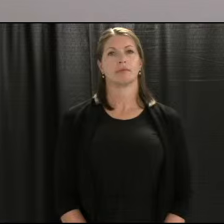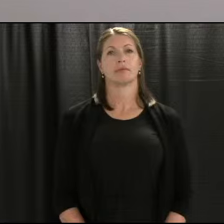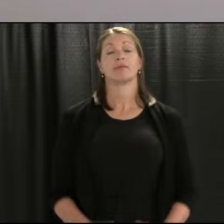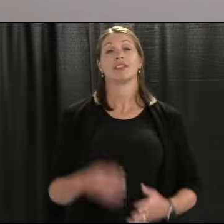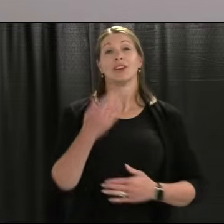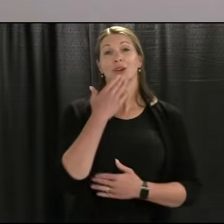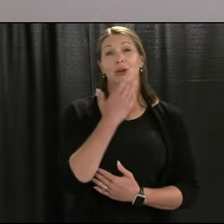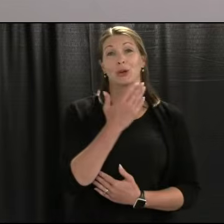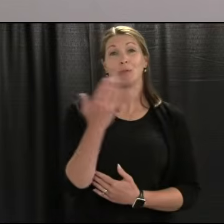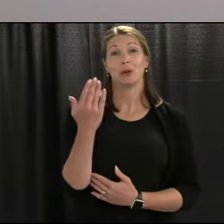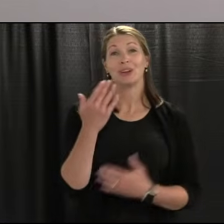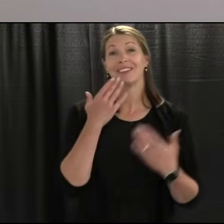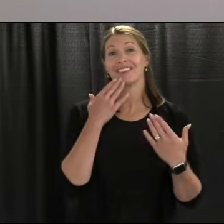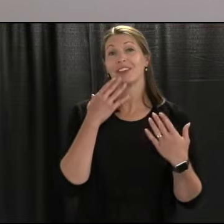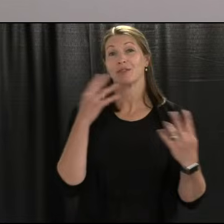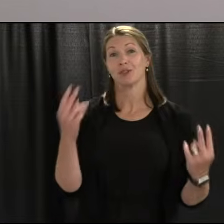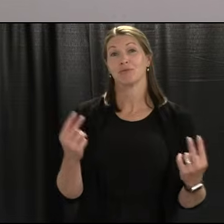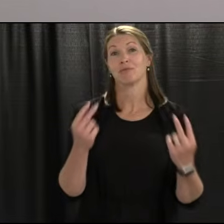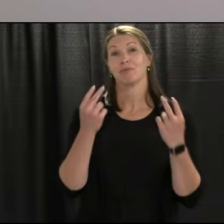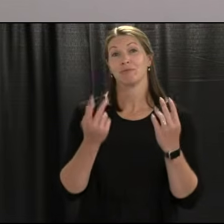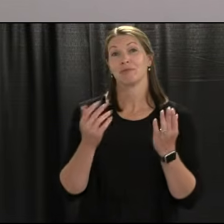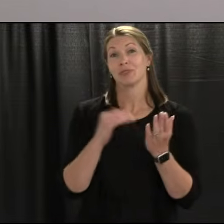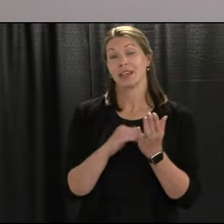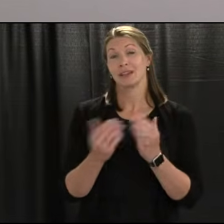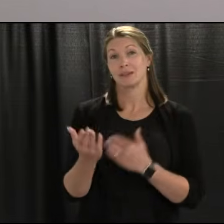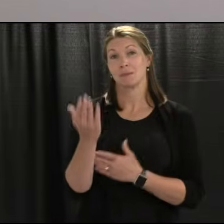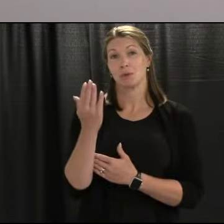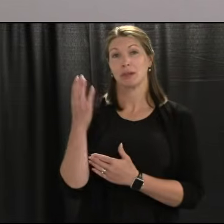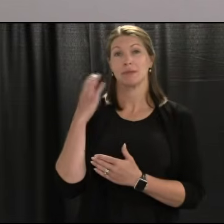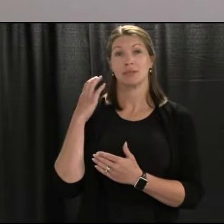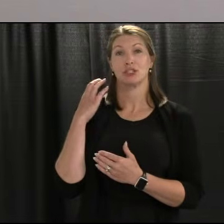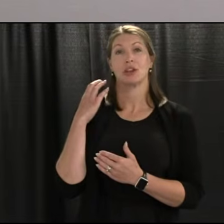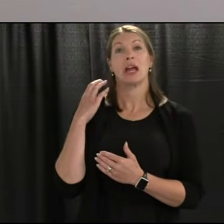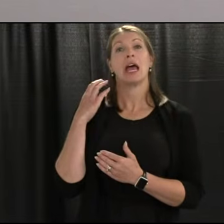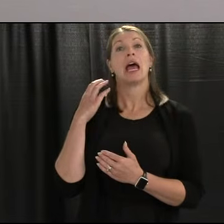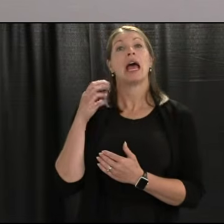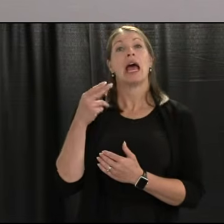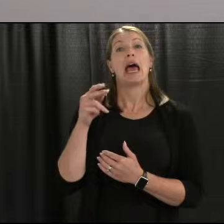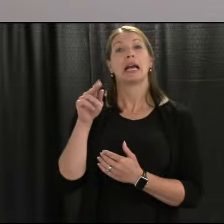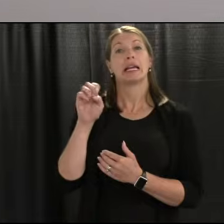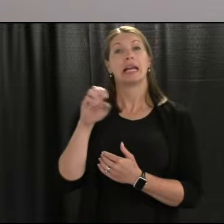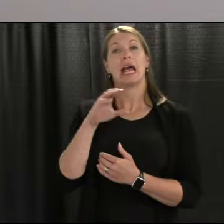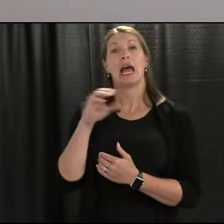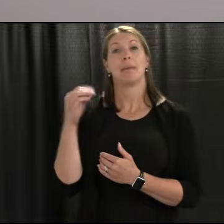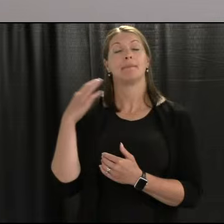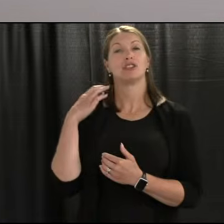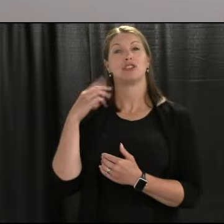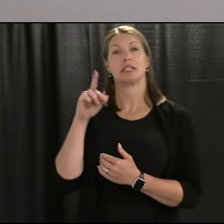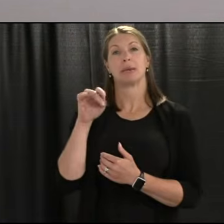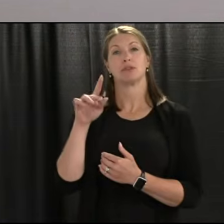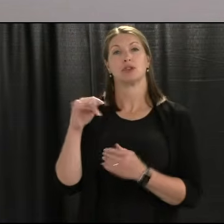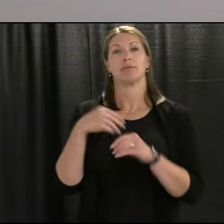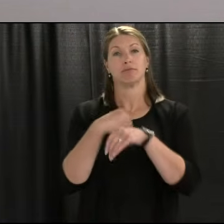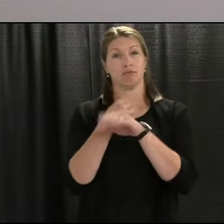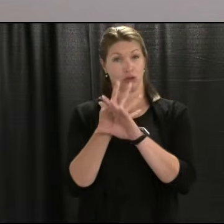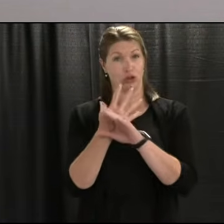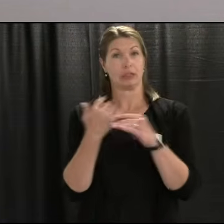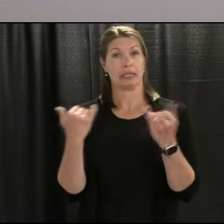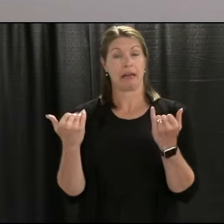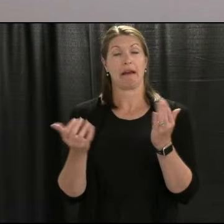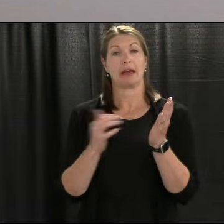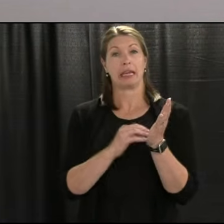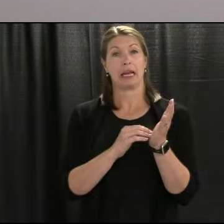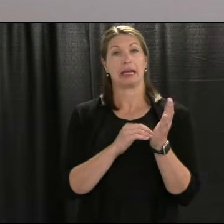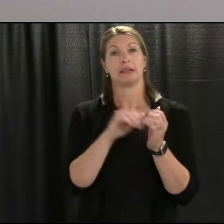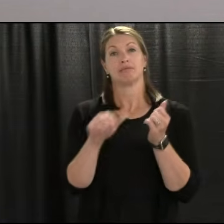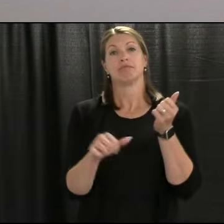Okay, good morning, everyone. Thanks for coming again this morning. Minister Haggie, Minister Dempster joining us virtually today, and here with me is Jamie Chippett again, Deputy